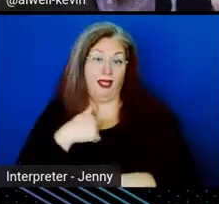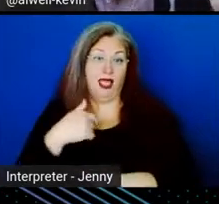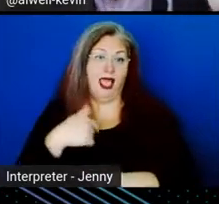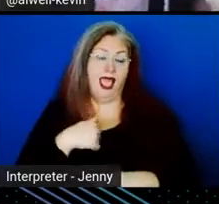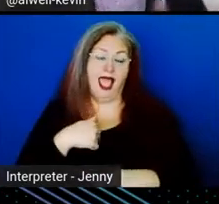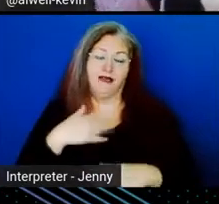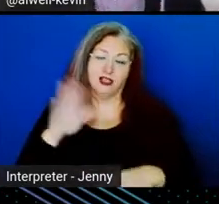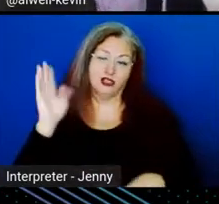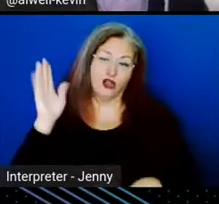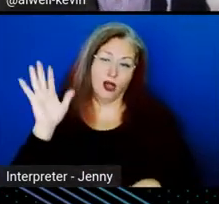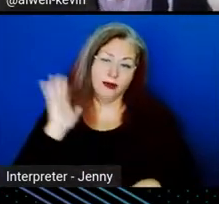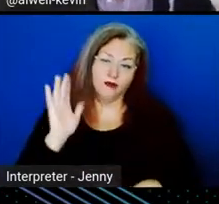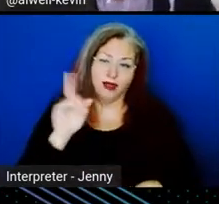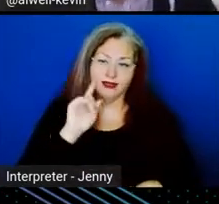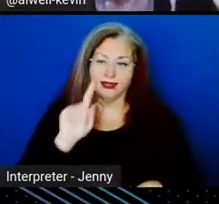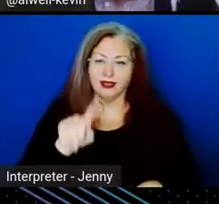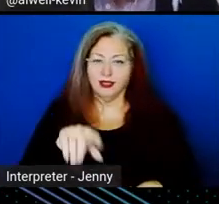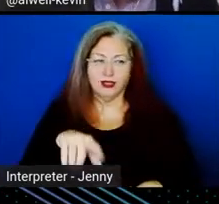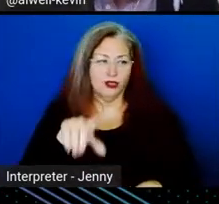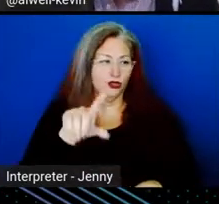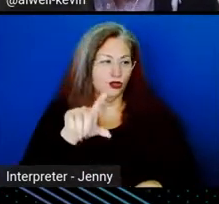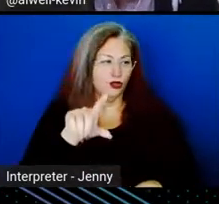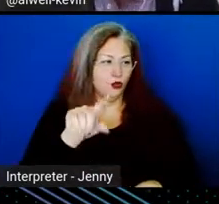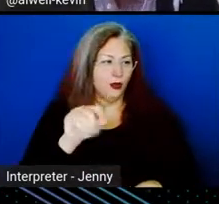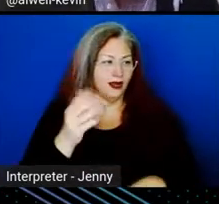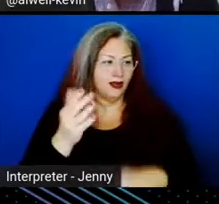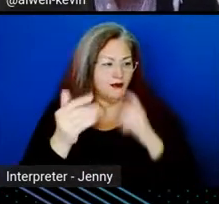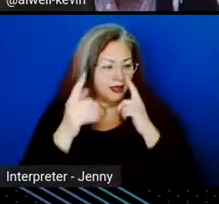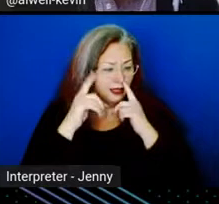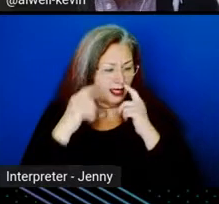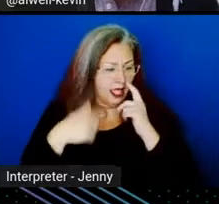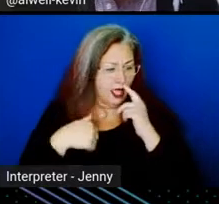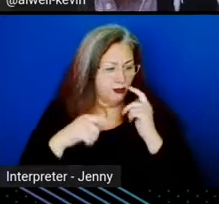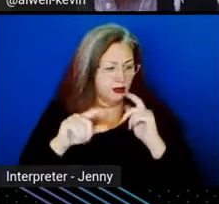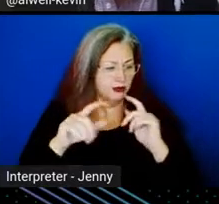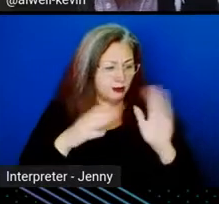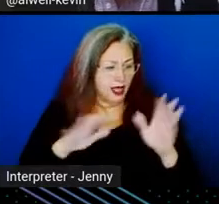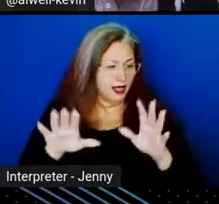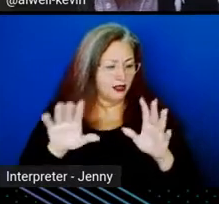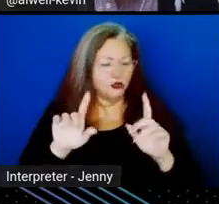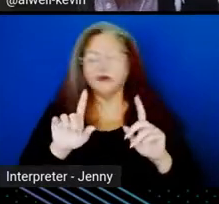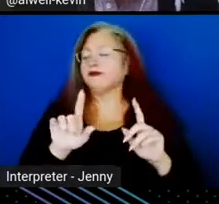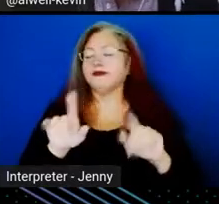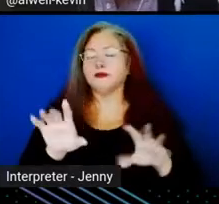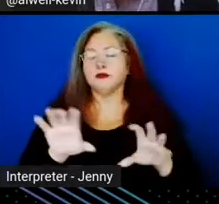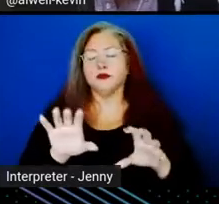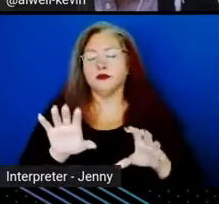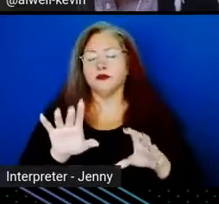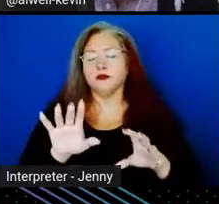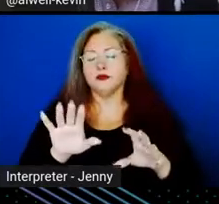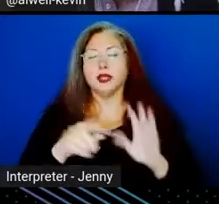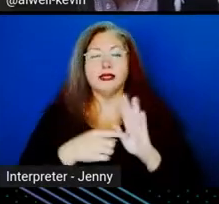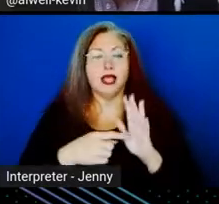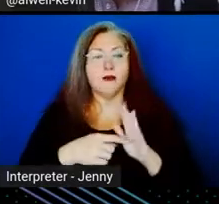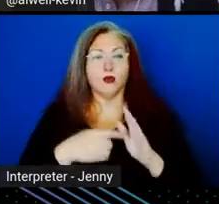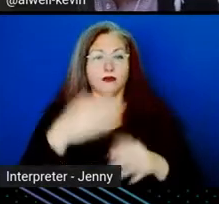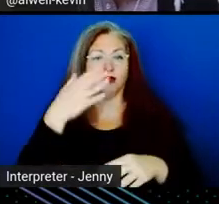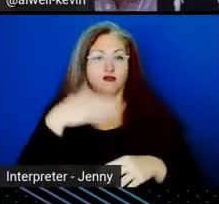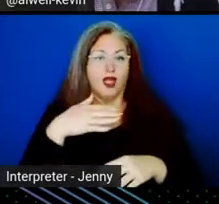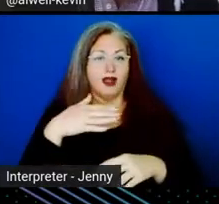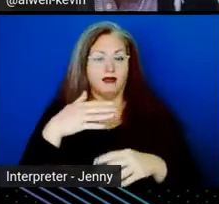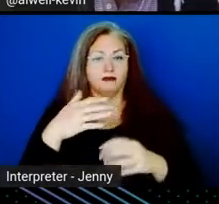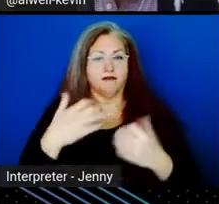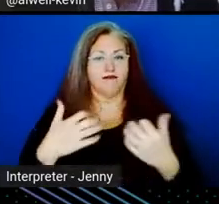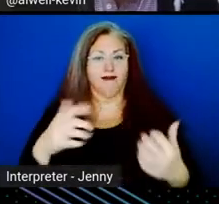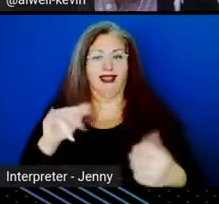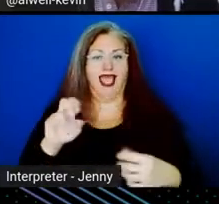done a talk in the past, I think it was like 2015, and I was actually going to do, I was going to do a demo in front of a live audience, and